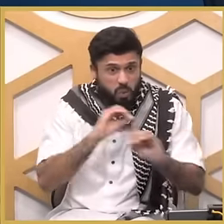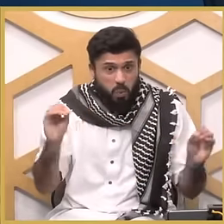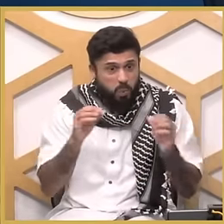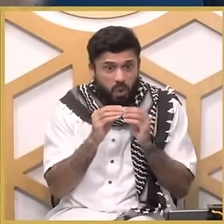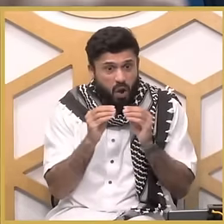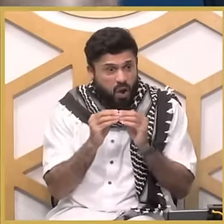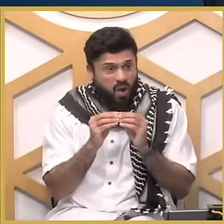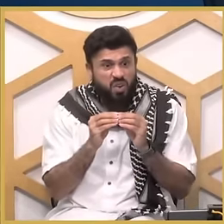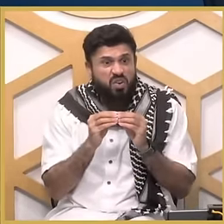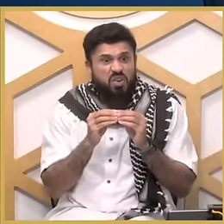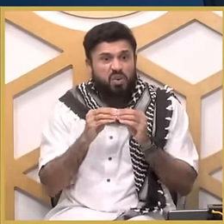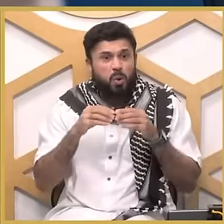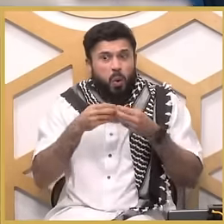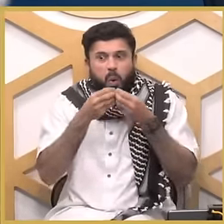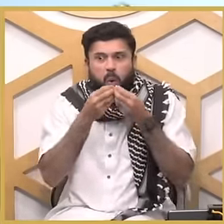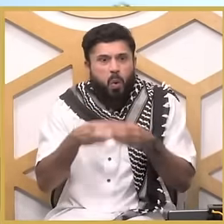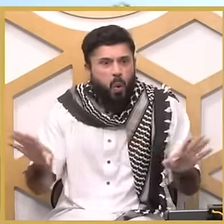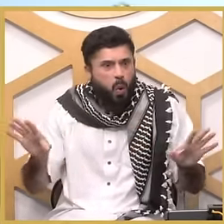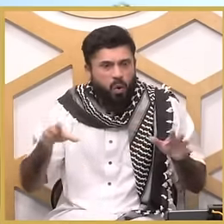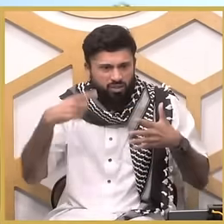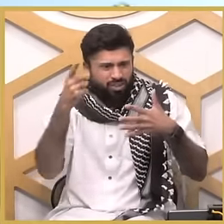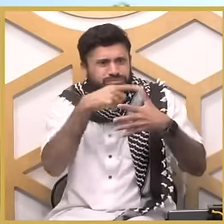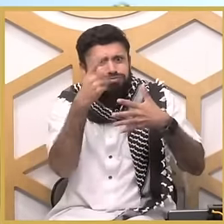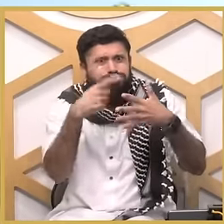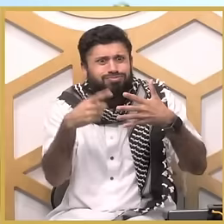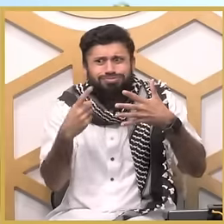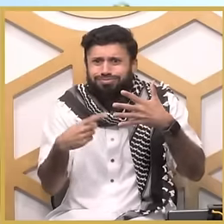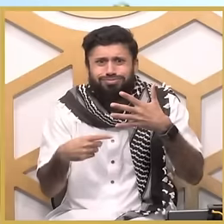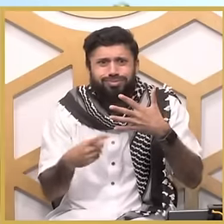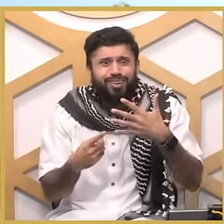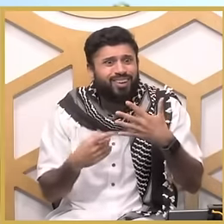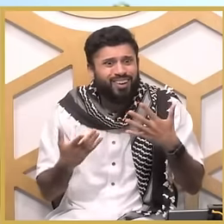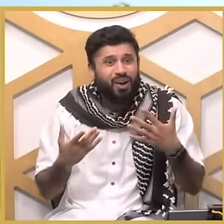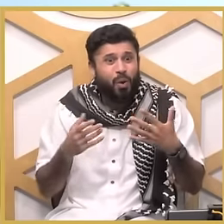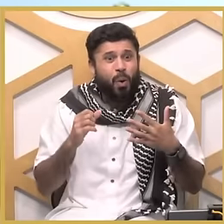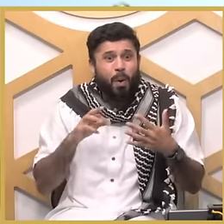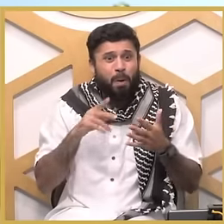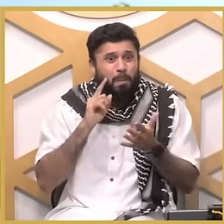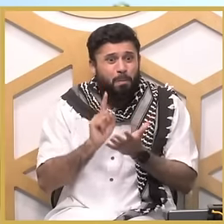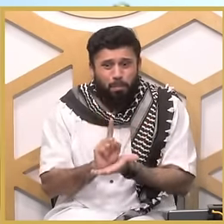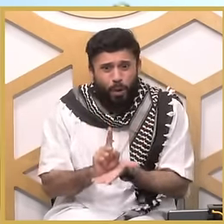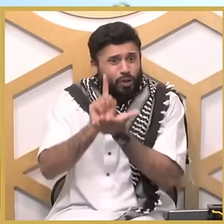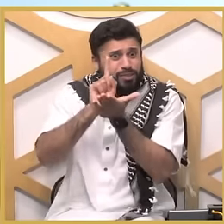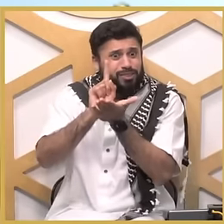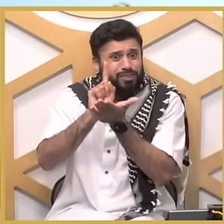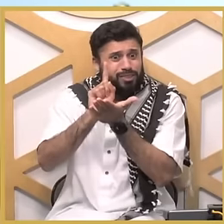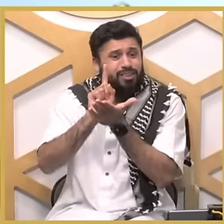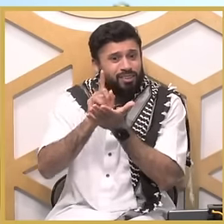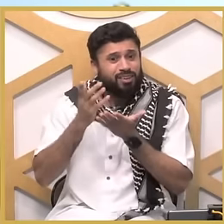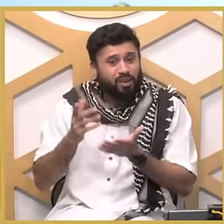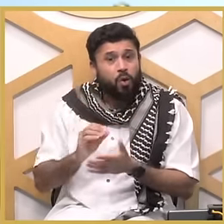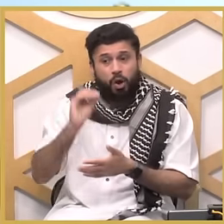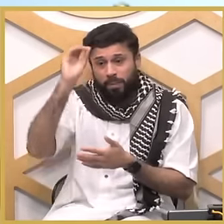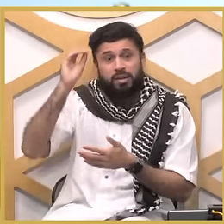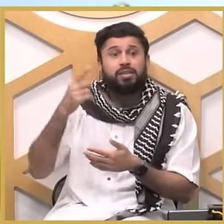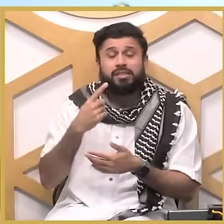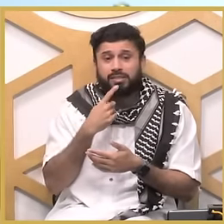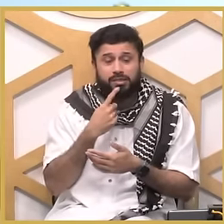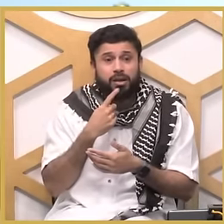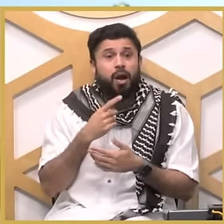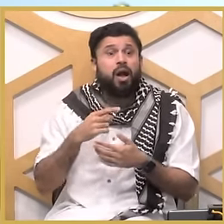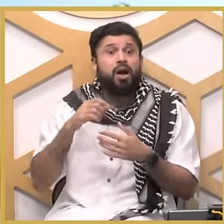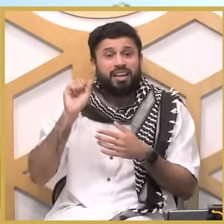Yeah, and here's the thing, Sheikh. All of those privileges, you can't see. Yep. So it goes back to the vision of the heart. So you